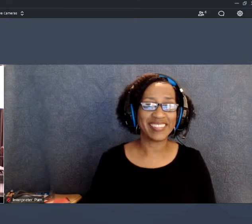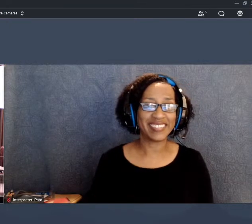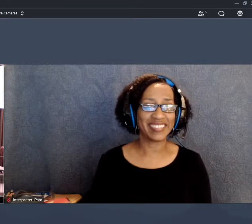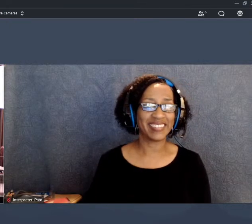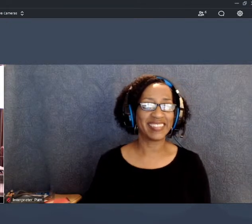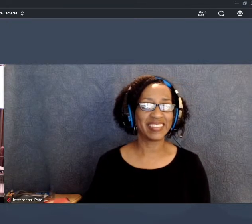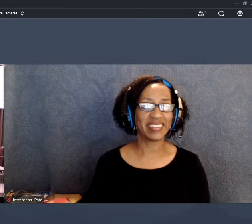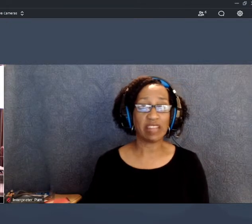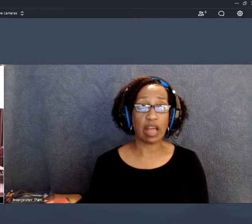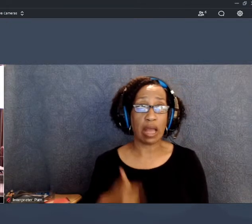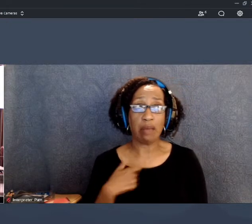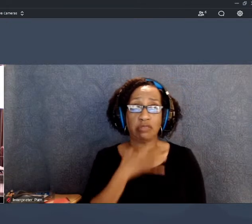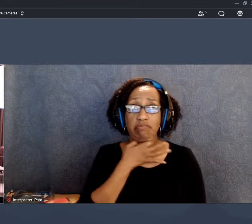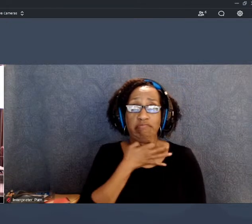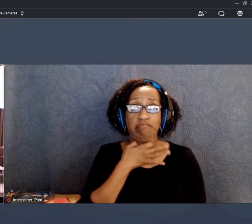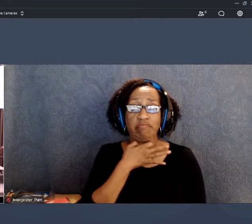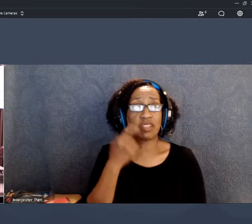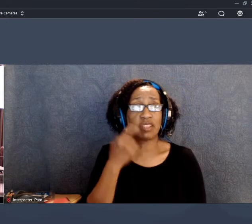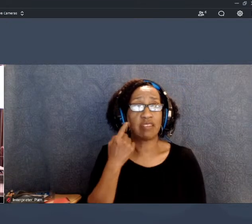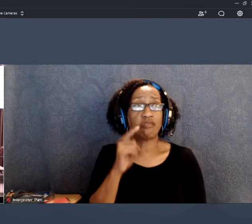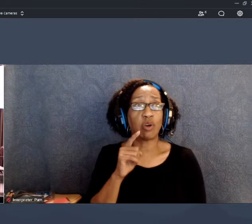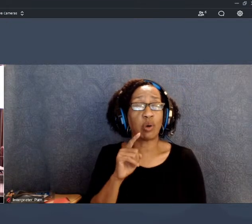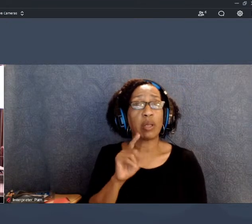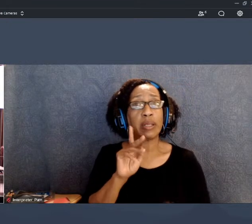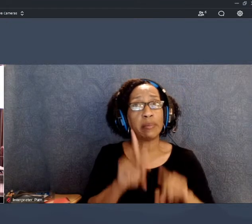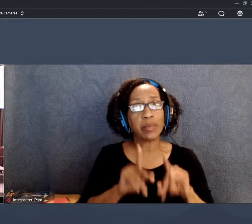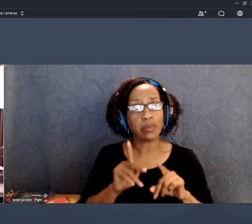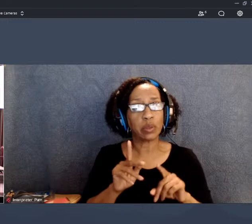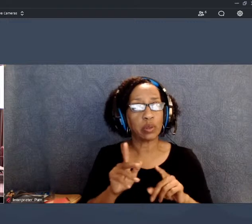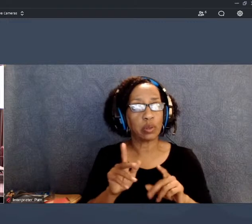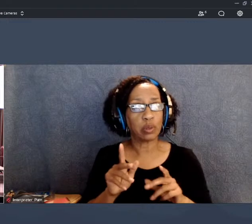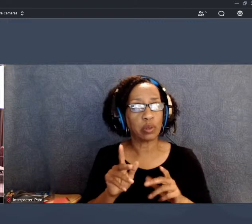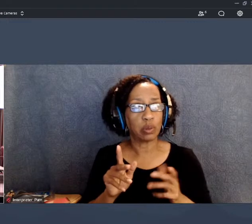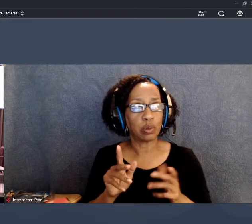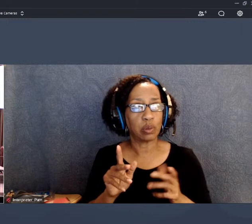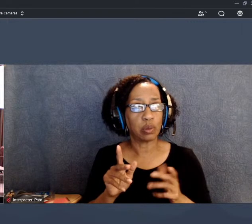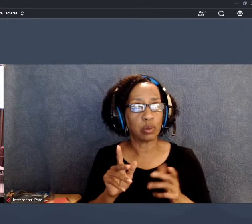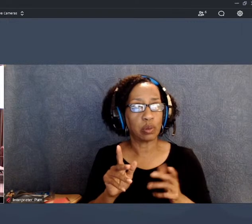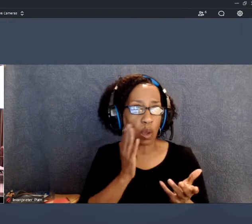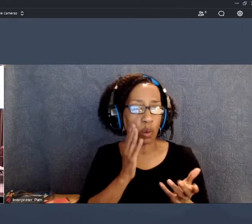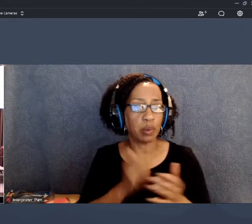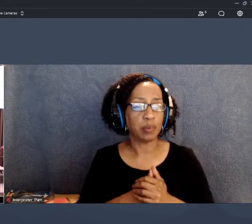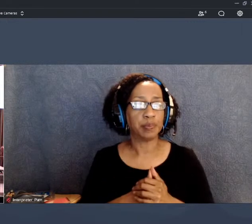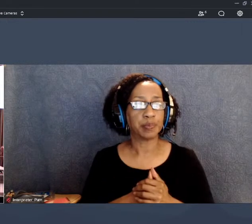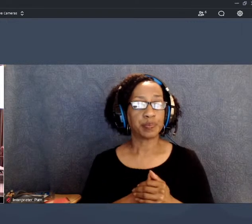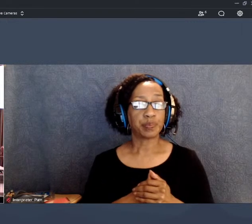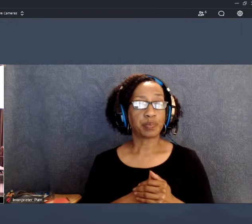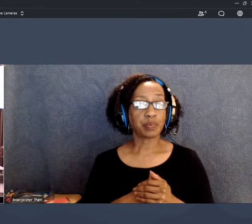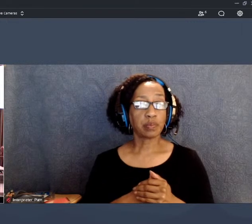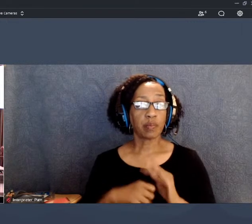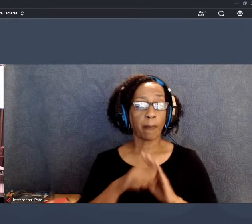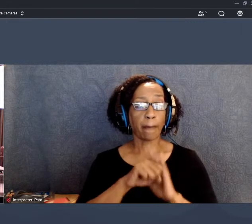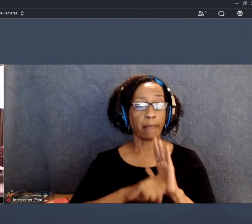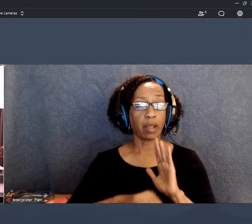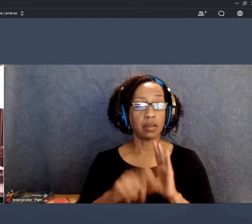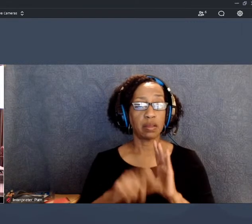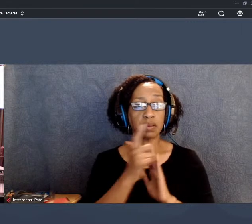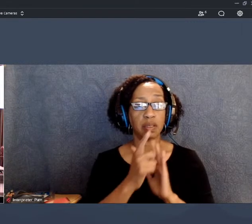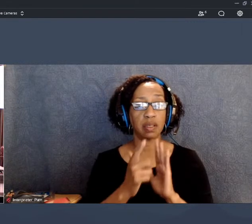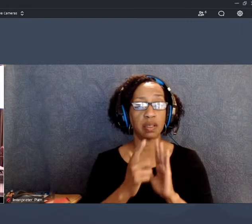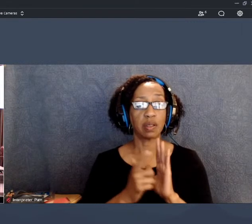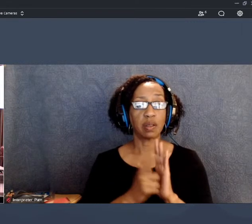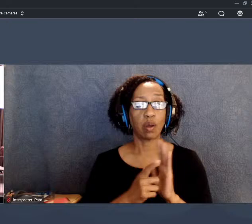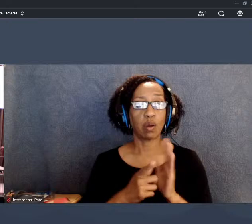I'm just asking for I'm just asking so everybody would hear on public record. Click on me. The state law requires a